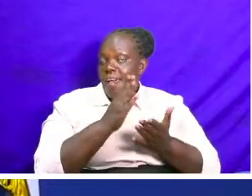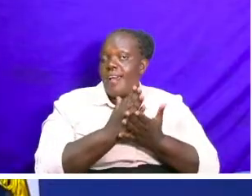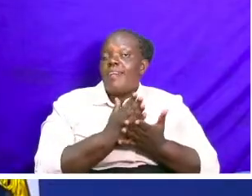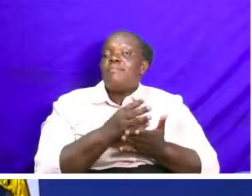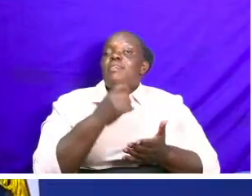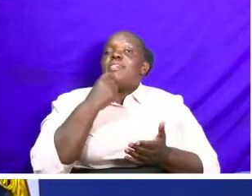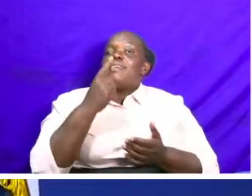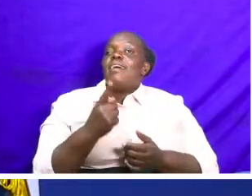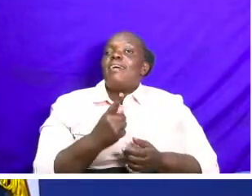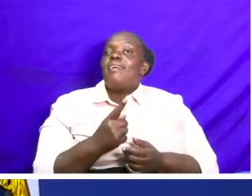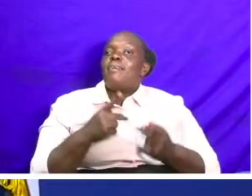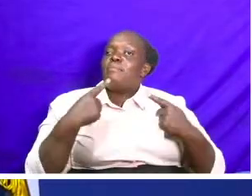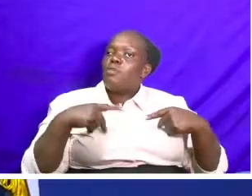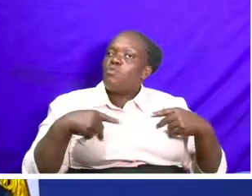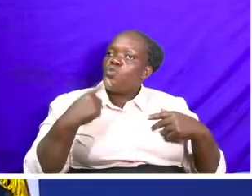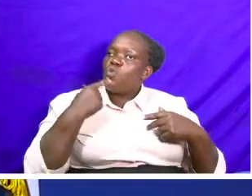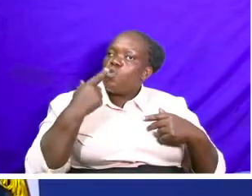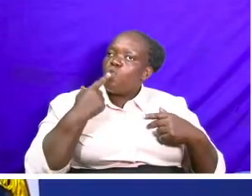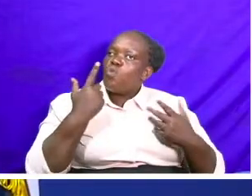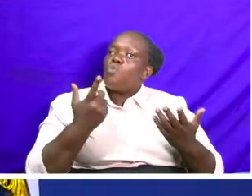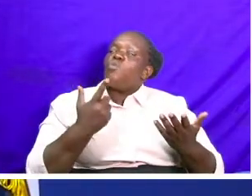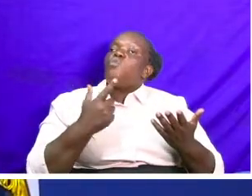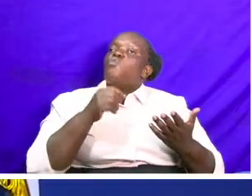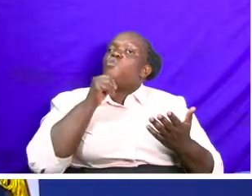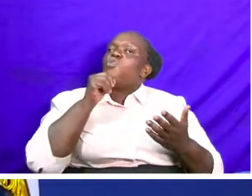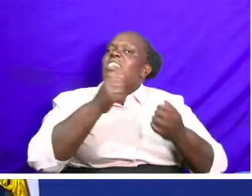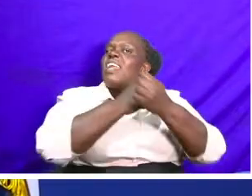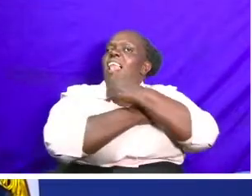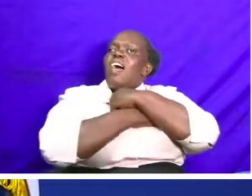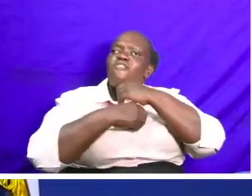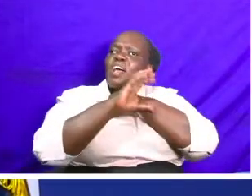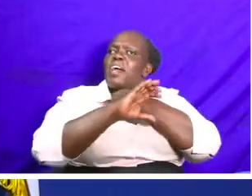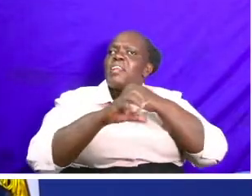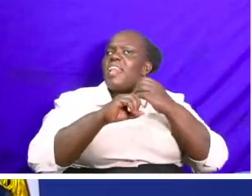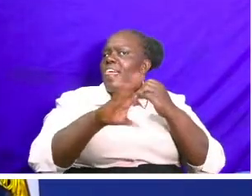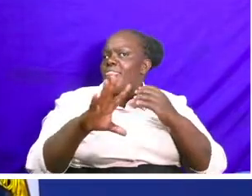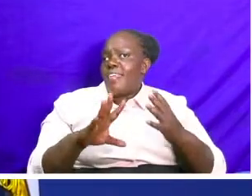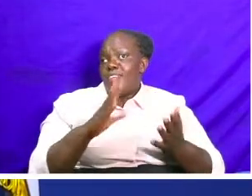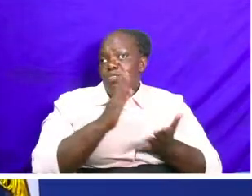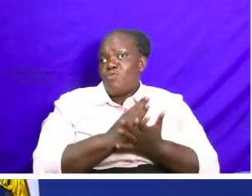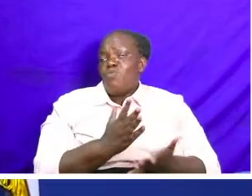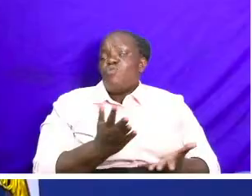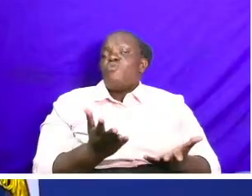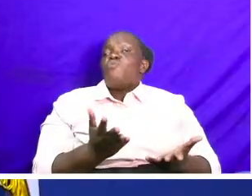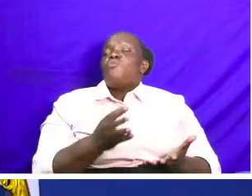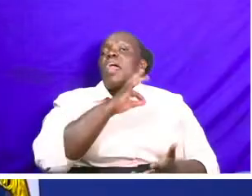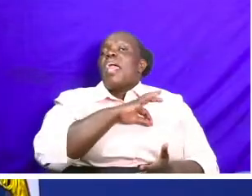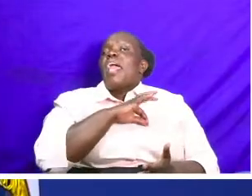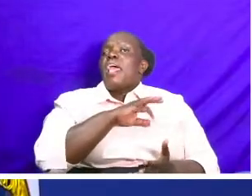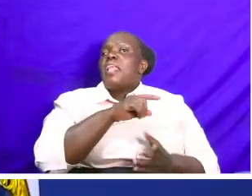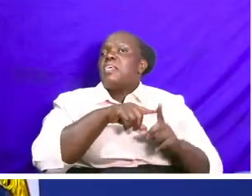naysayers, people who are unpatriotic, who are only doing that for their own selfish gains.